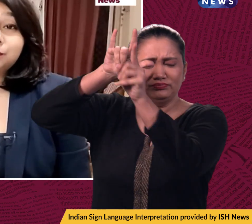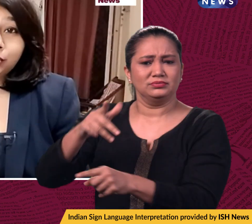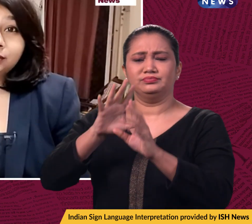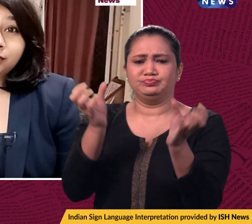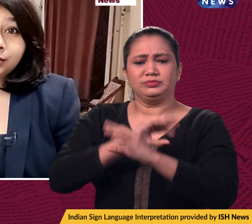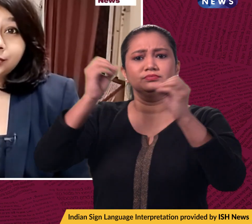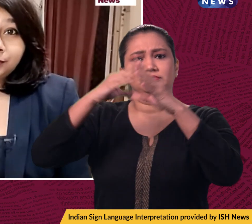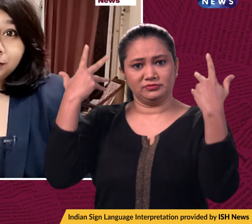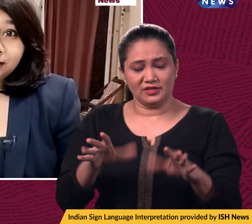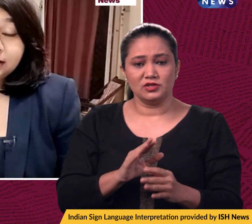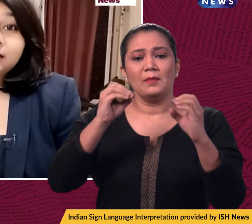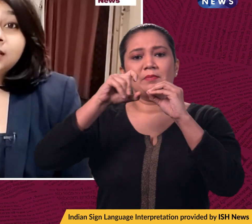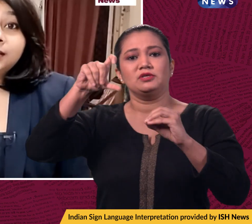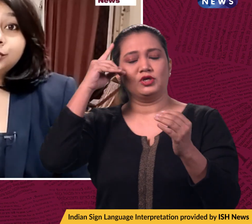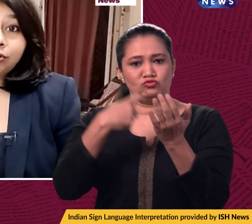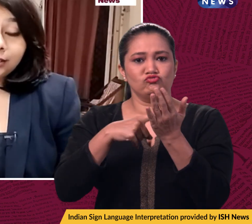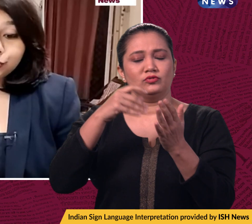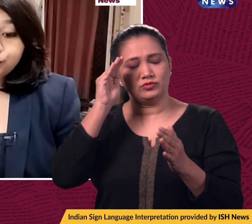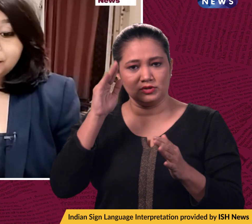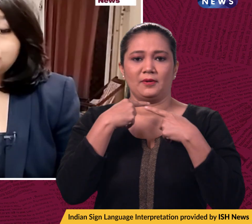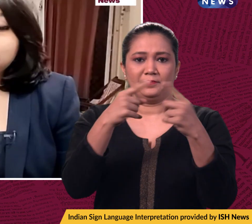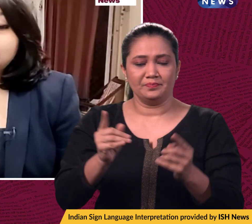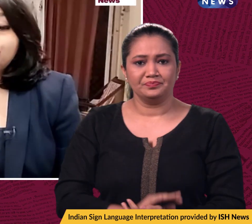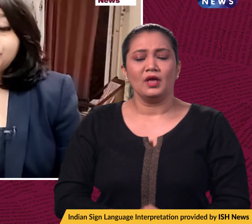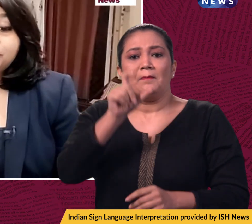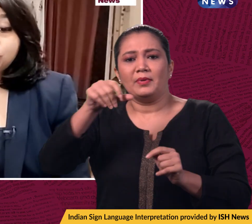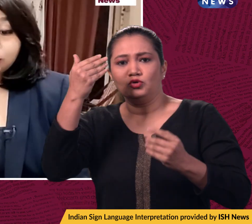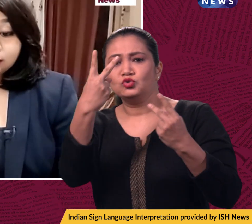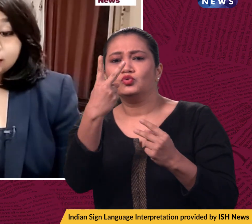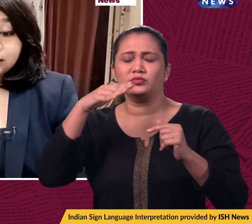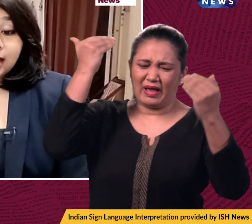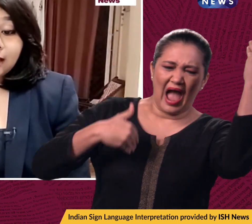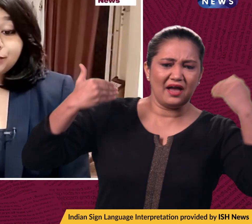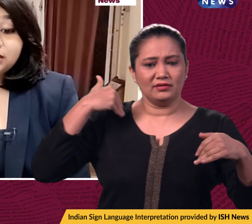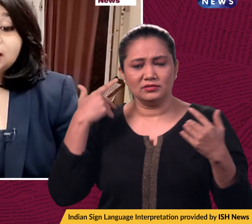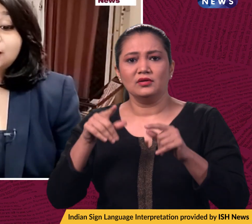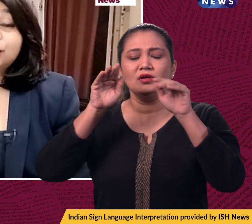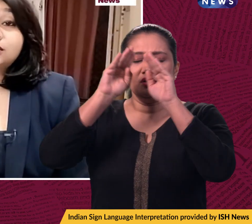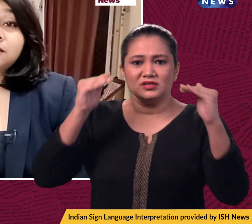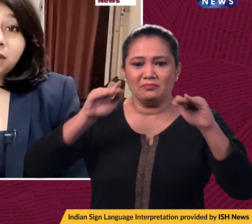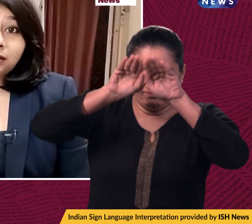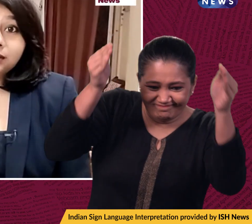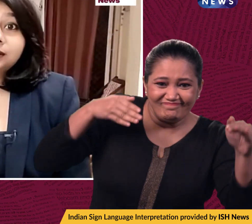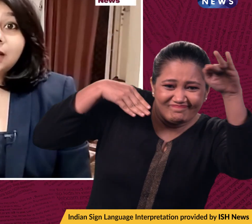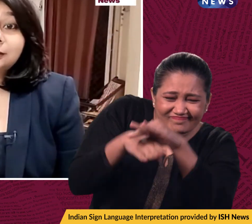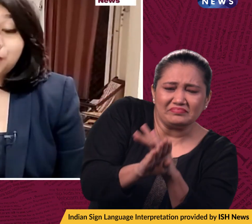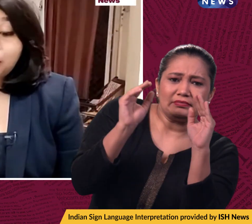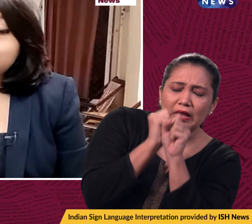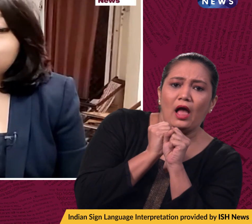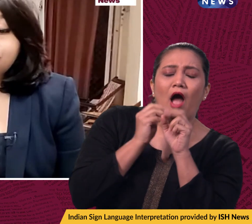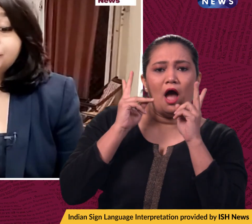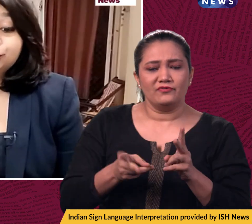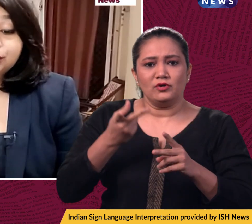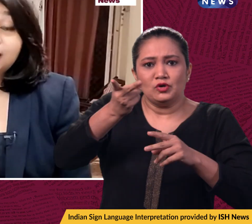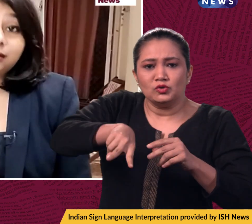early this morning, according to the BBC, injuring 2 people. Now, people across the city have been taking shelter in bunkers as